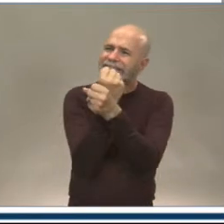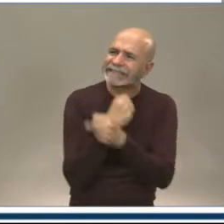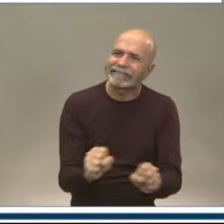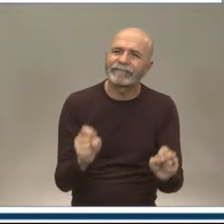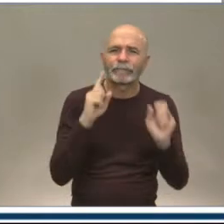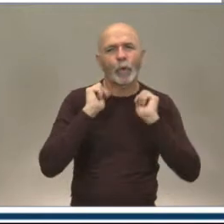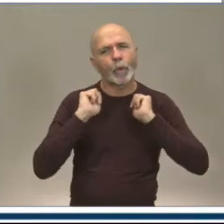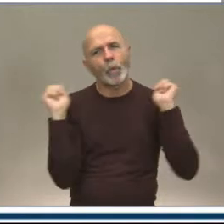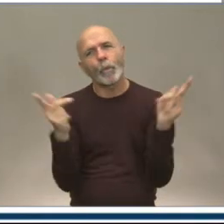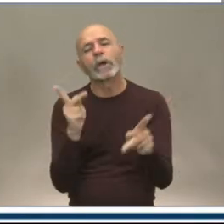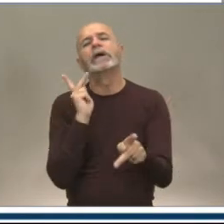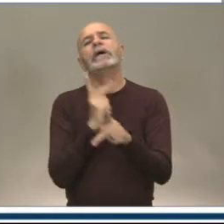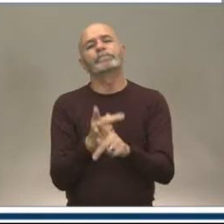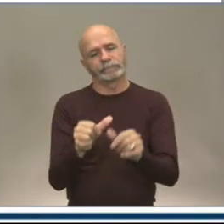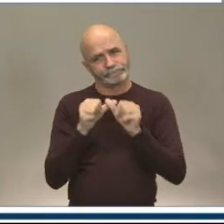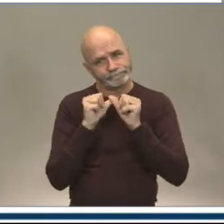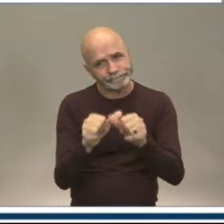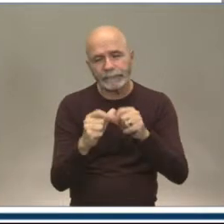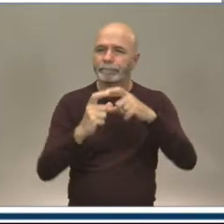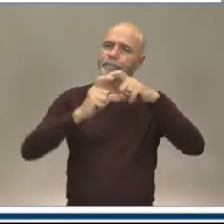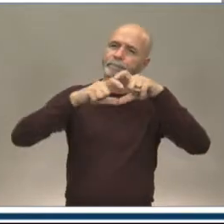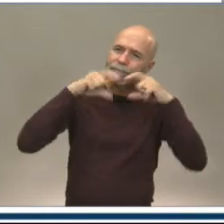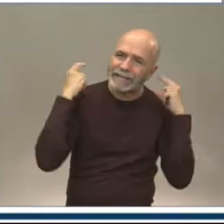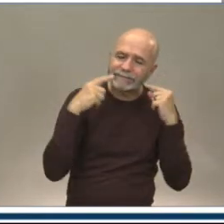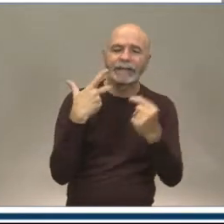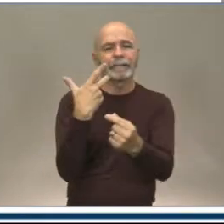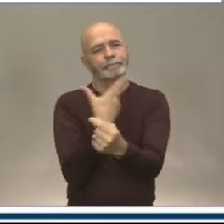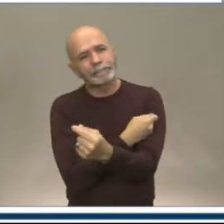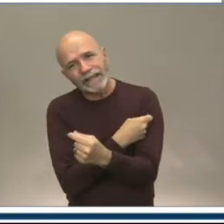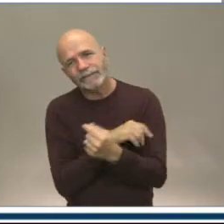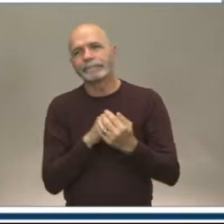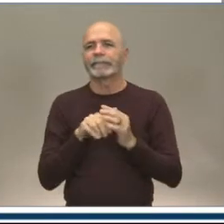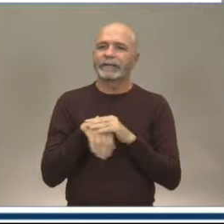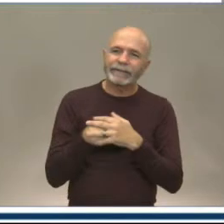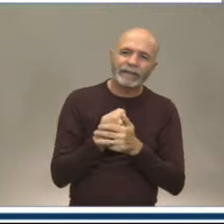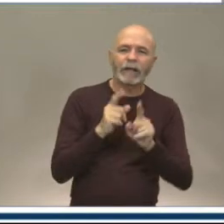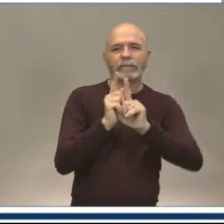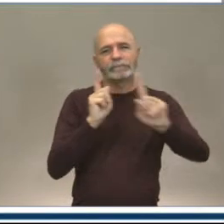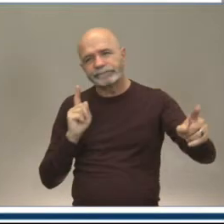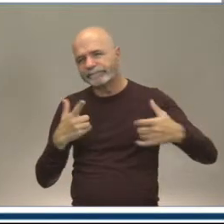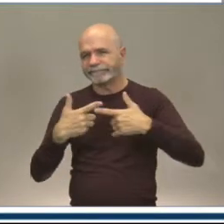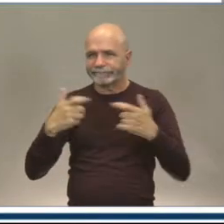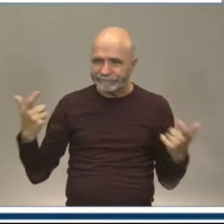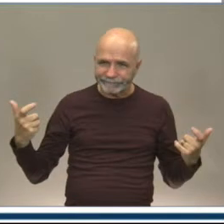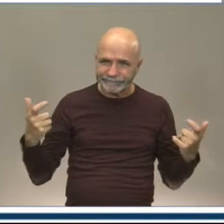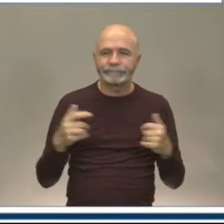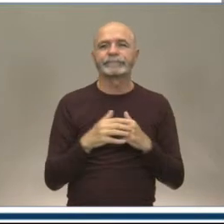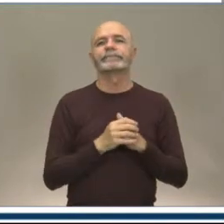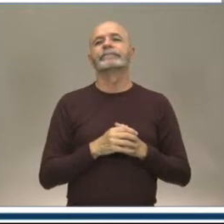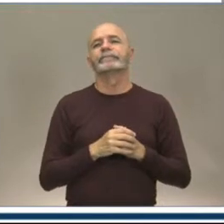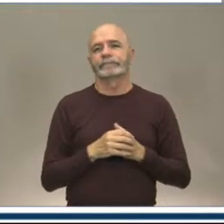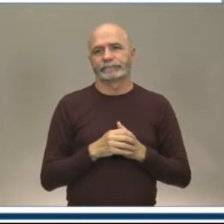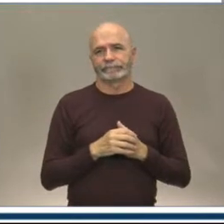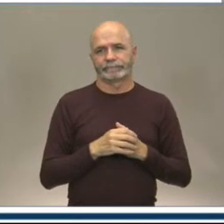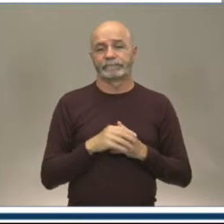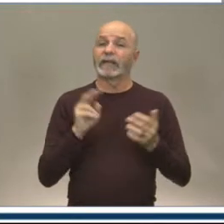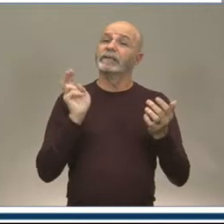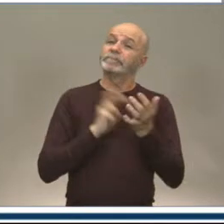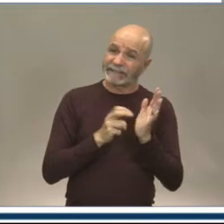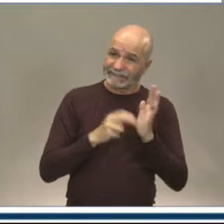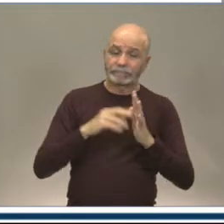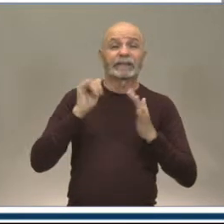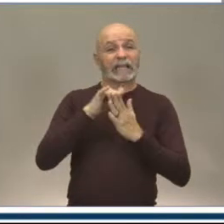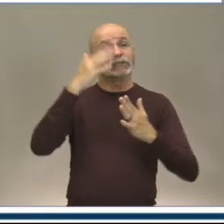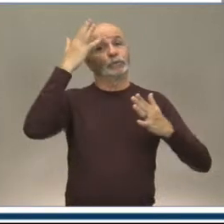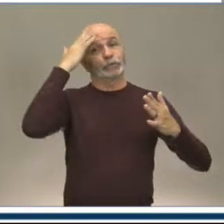doing that. Wearing masks, getting vaccinated, and the other public health measures are what has allowed Nova Scotia to return